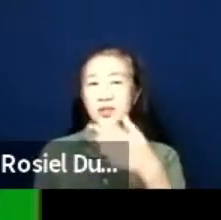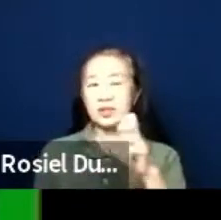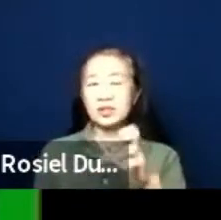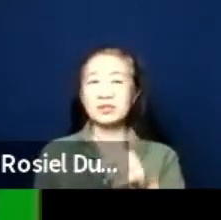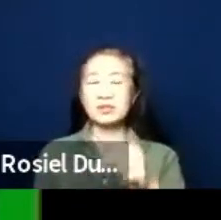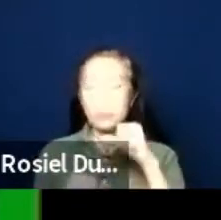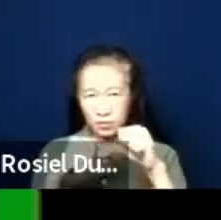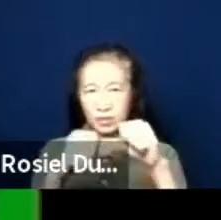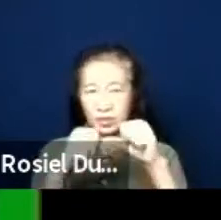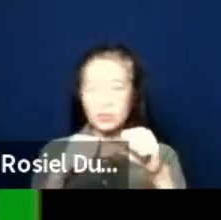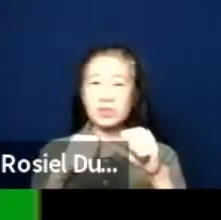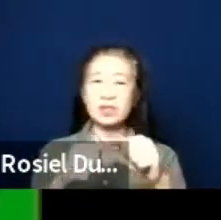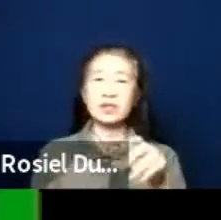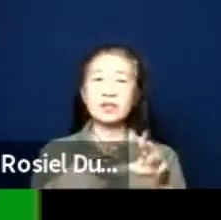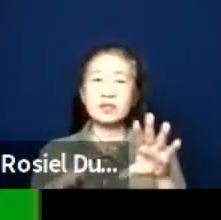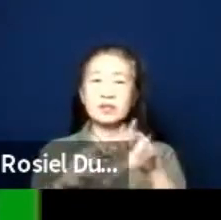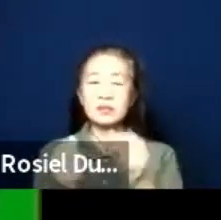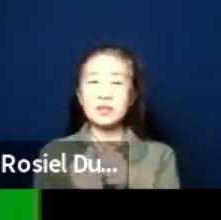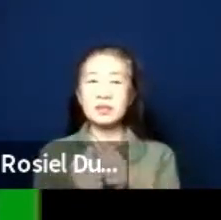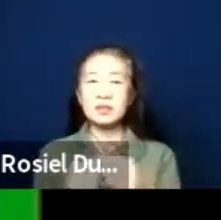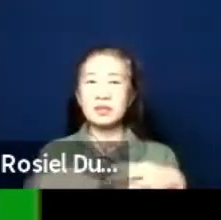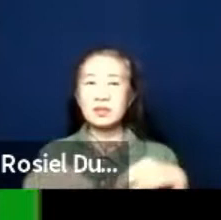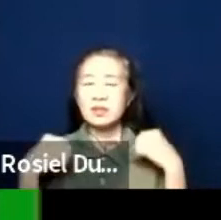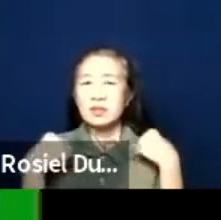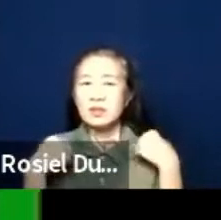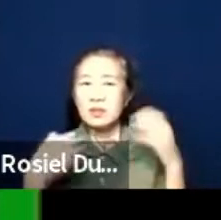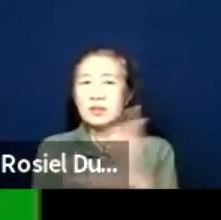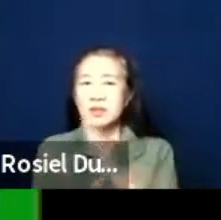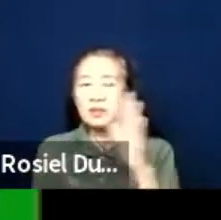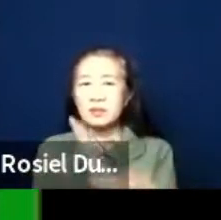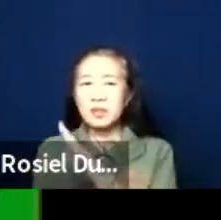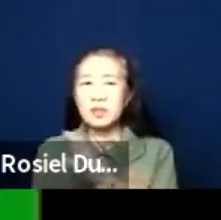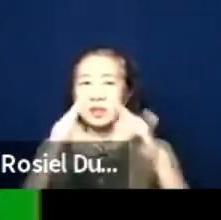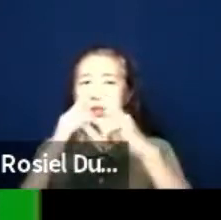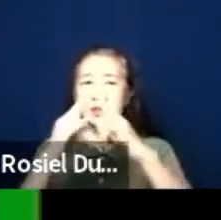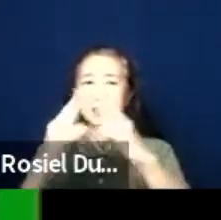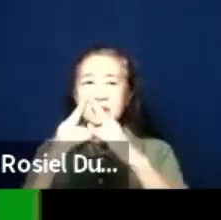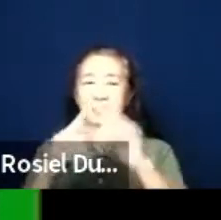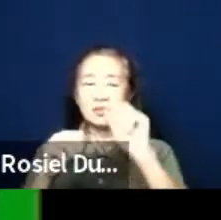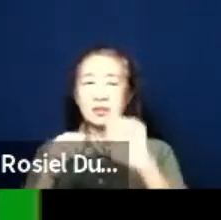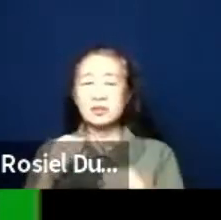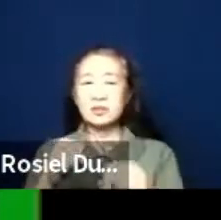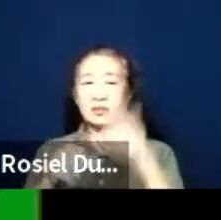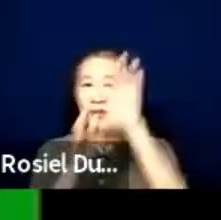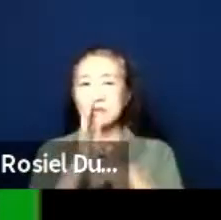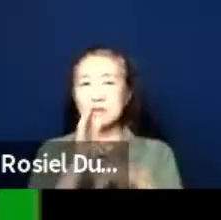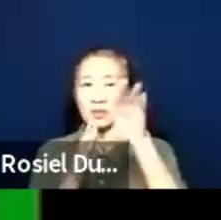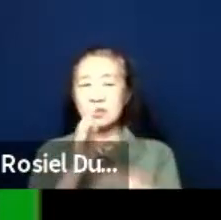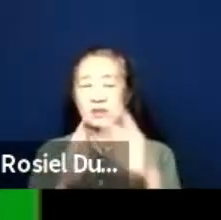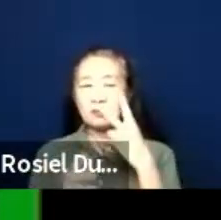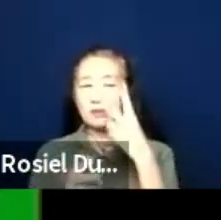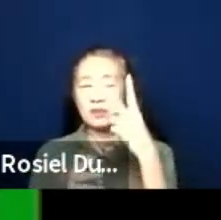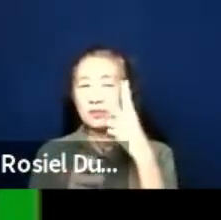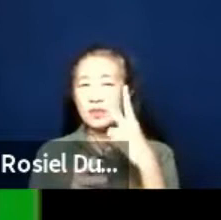charged. Include sheets and twine or a small pop-up tent to decrease visual stimulation in a busy room or